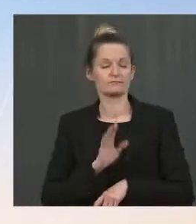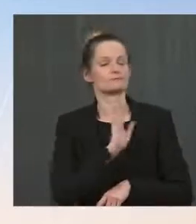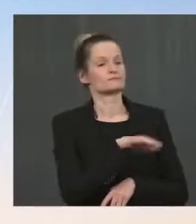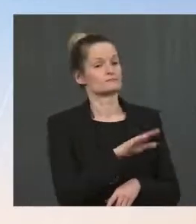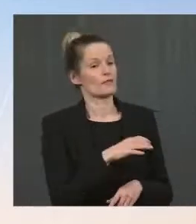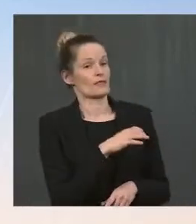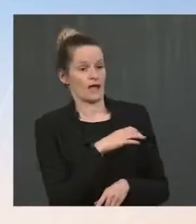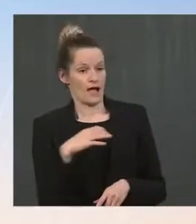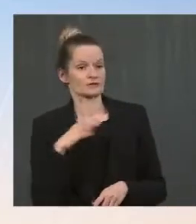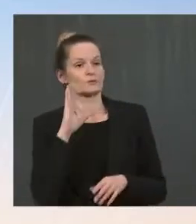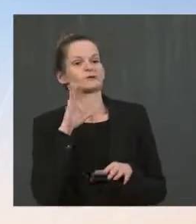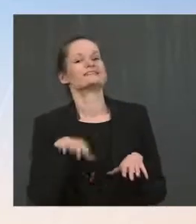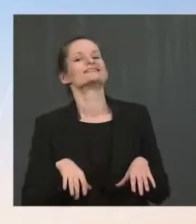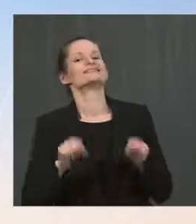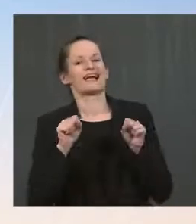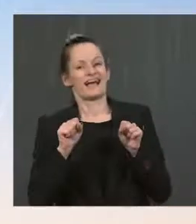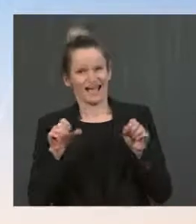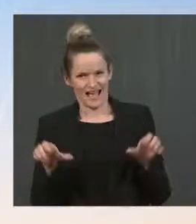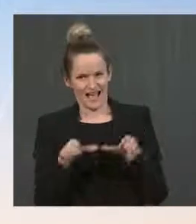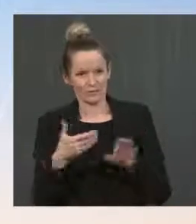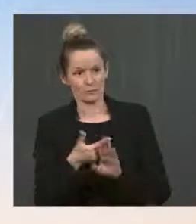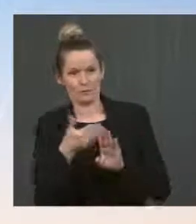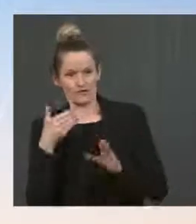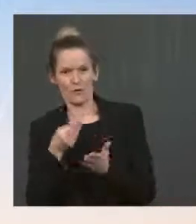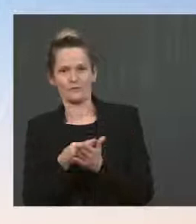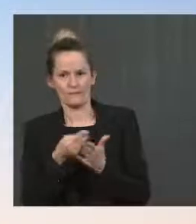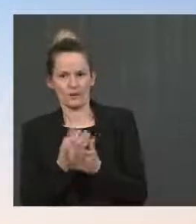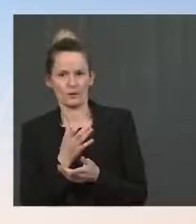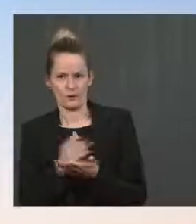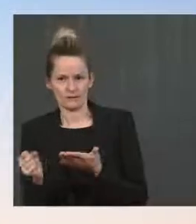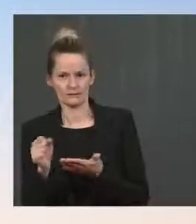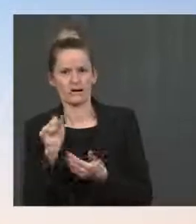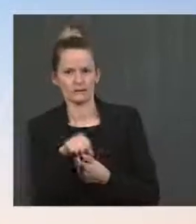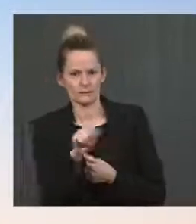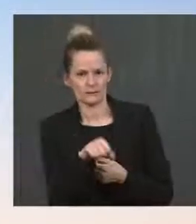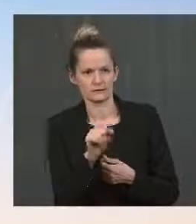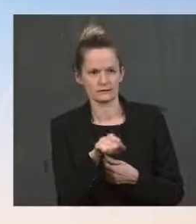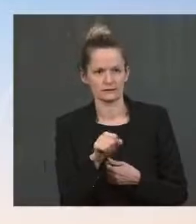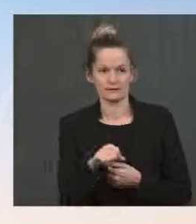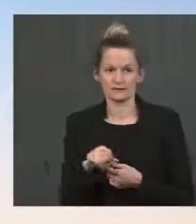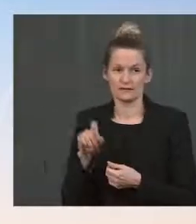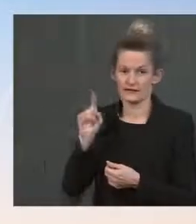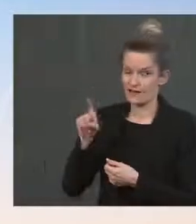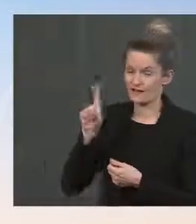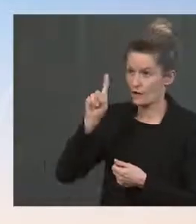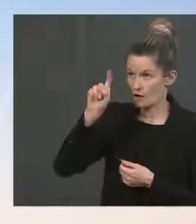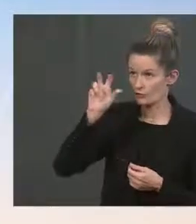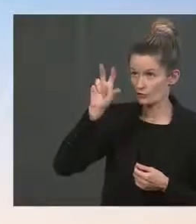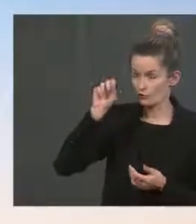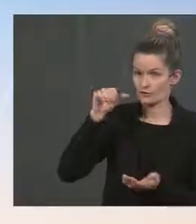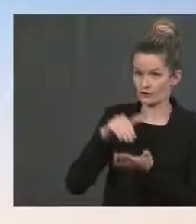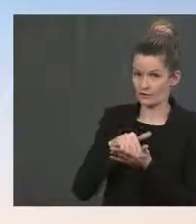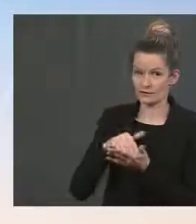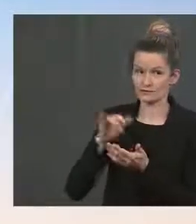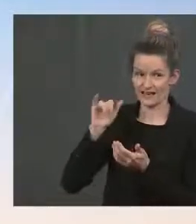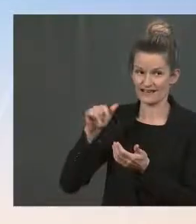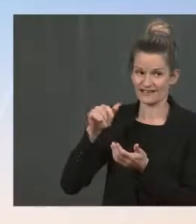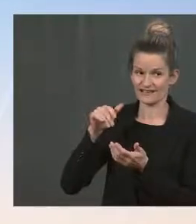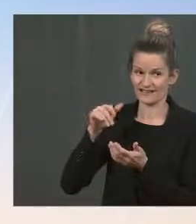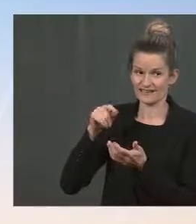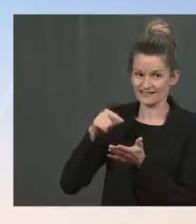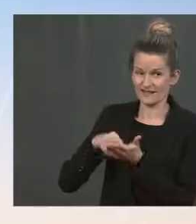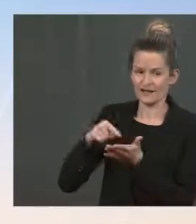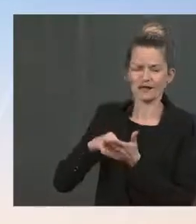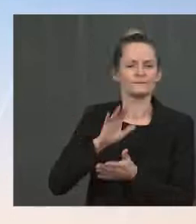So you expect then that the line is drawn, that September 30th is the deadline that this White House is setting? Well, I would be clear that in the